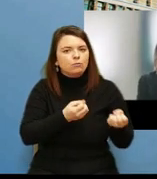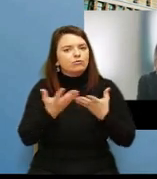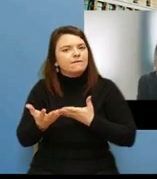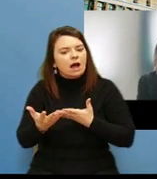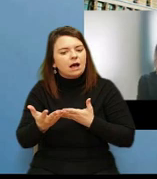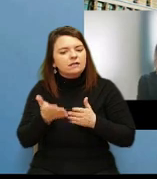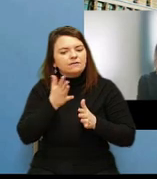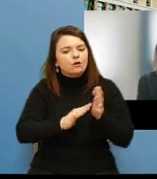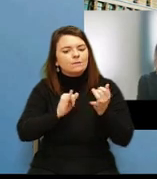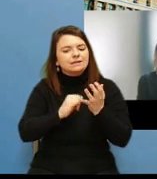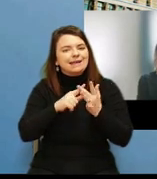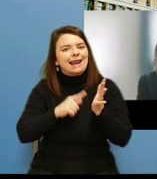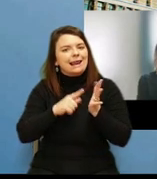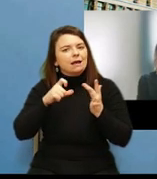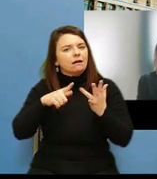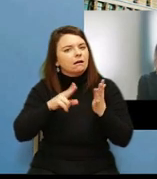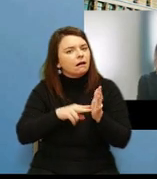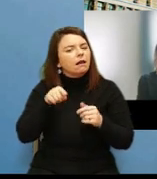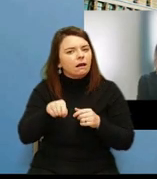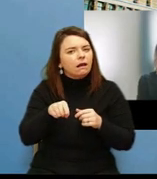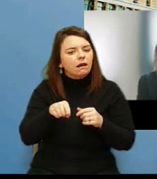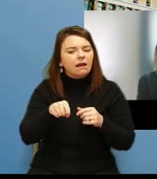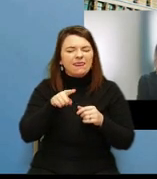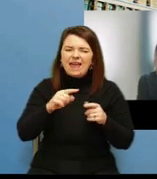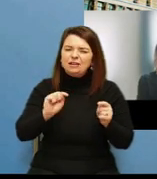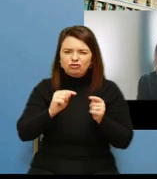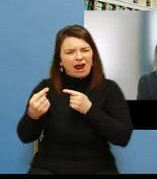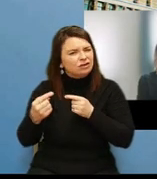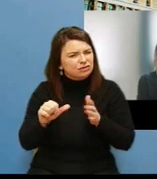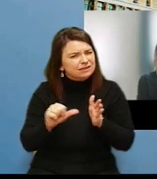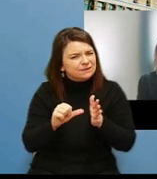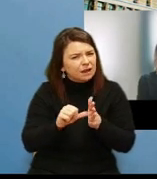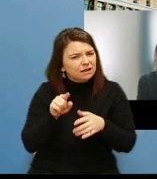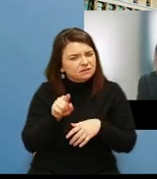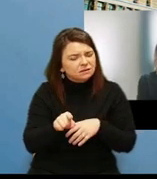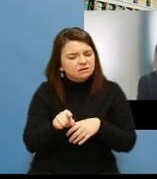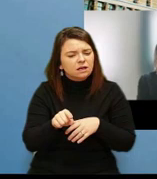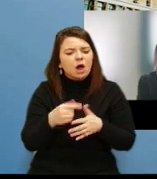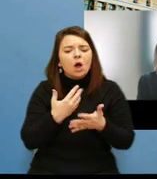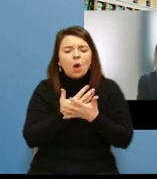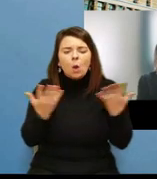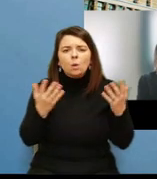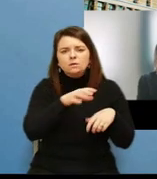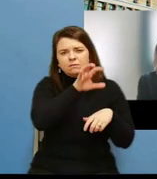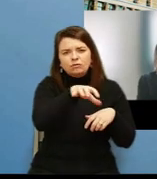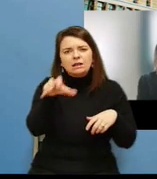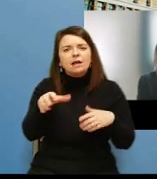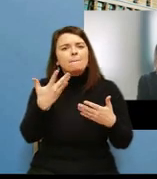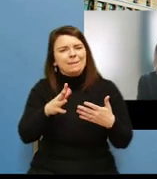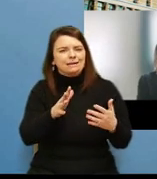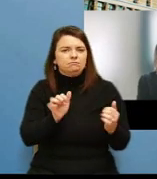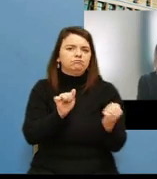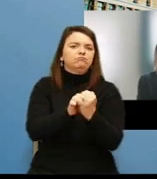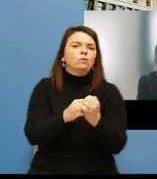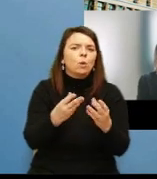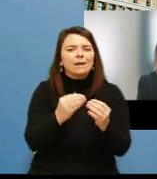the websites that are now provided by Silicon, our Footfall website. They're challenging. A lot of